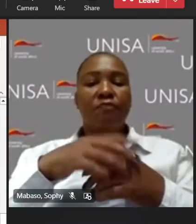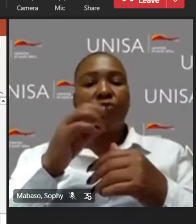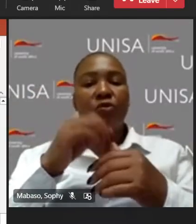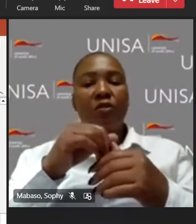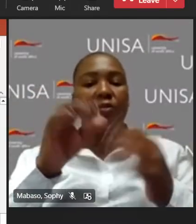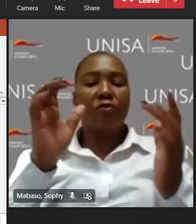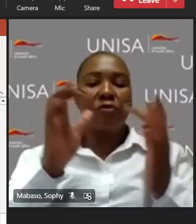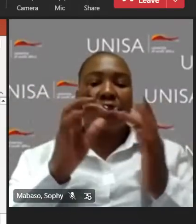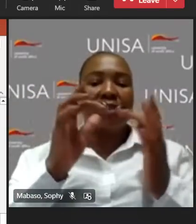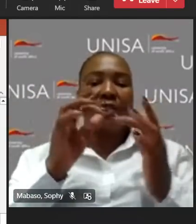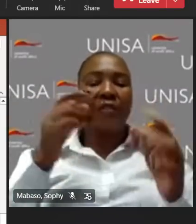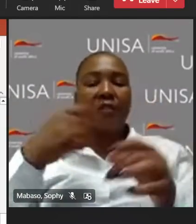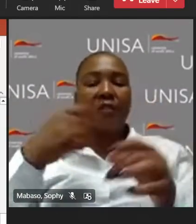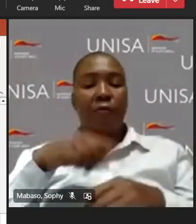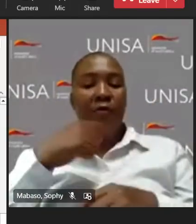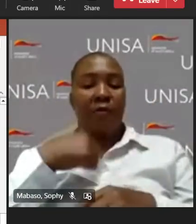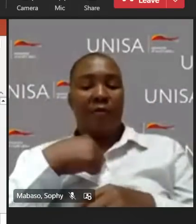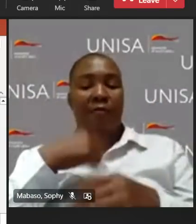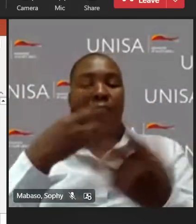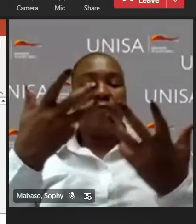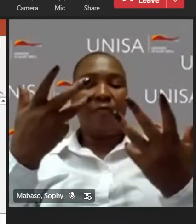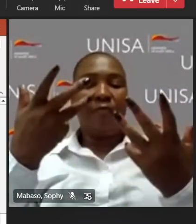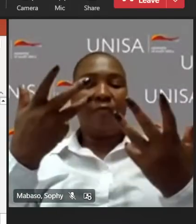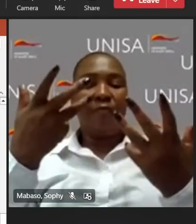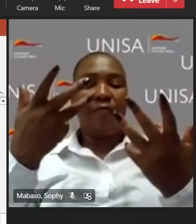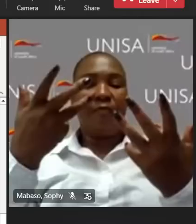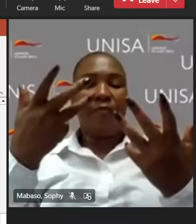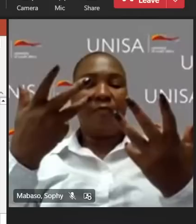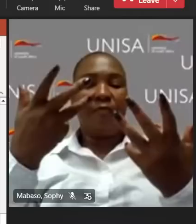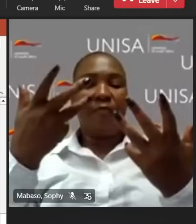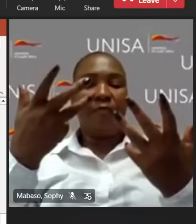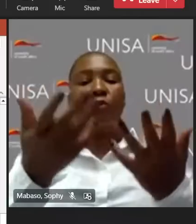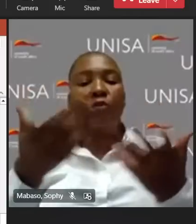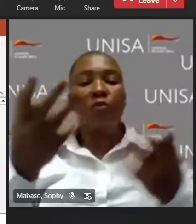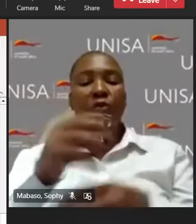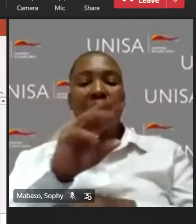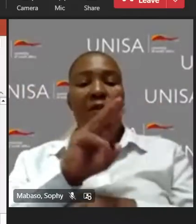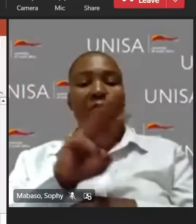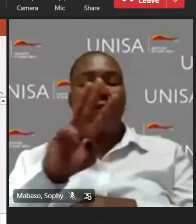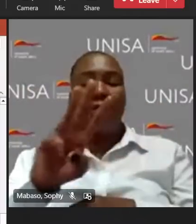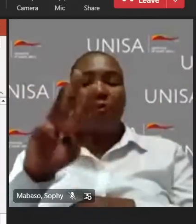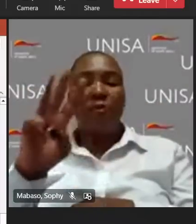or you need the banking details, you can go to